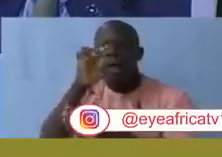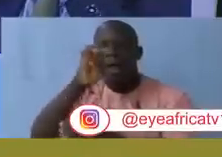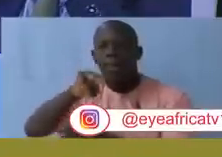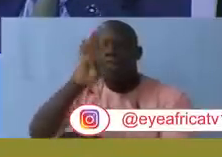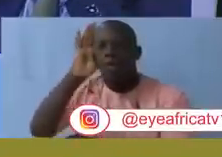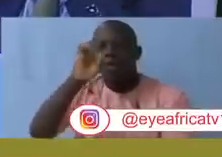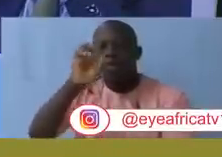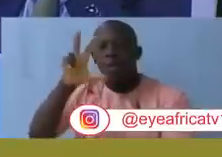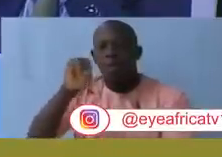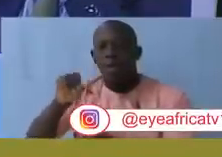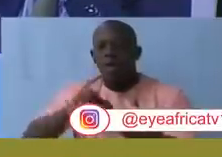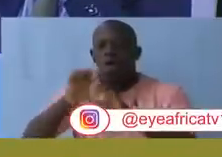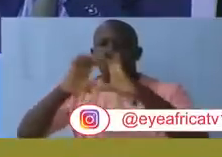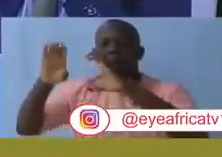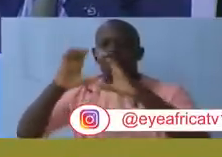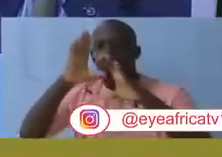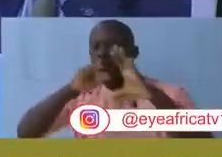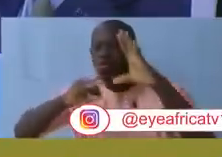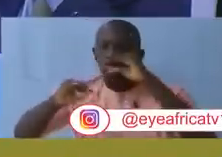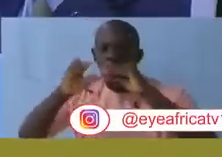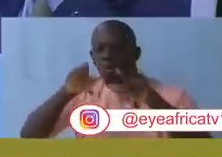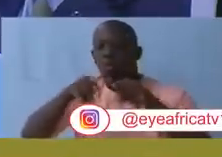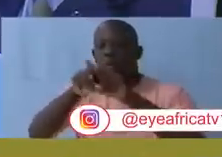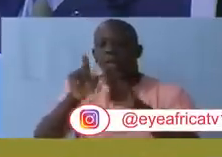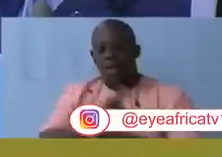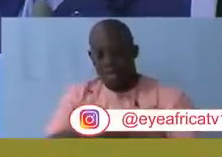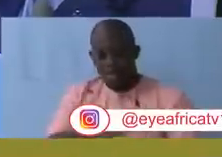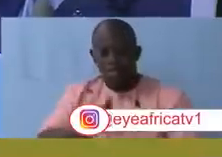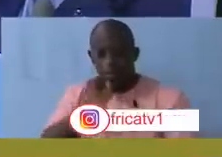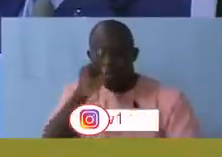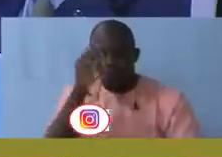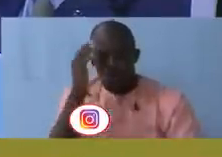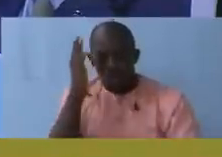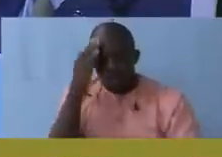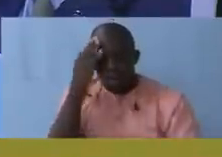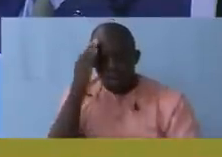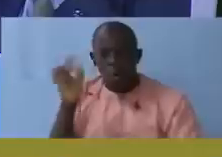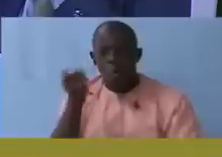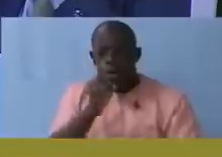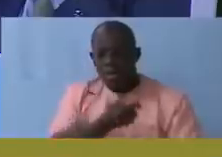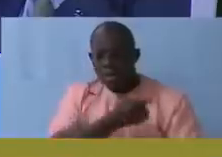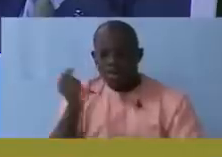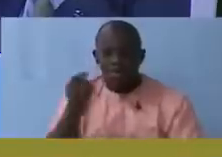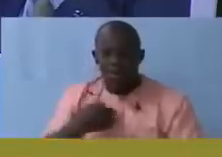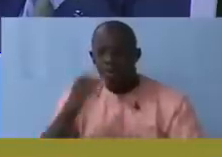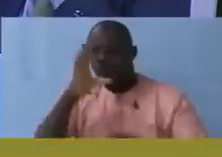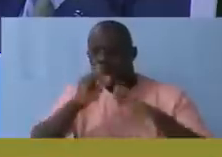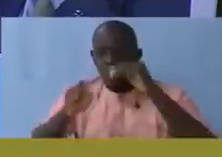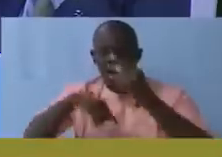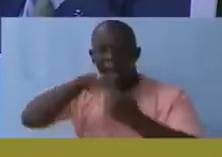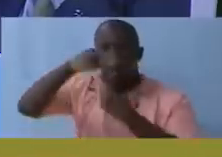To them, yes. Did you know what the conversation was about, what they said?